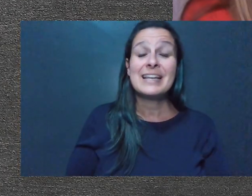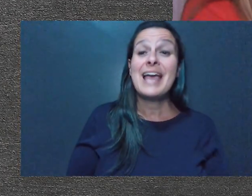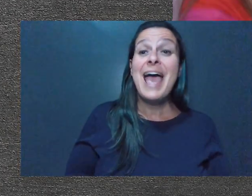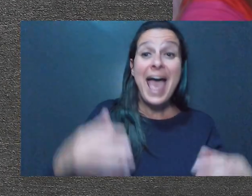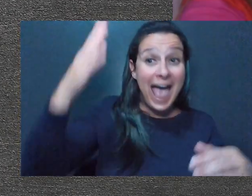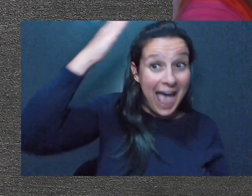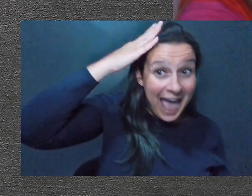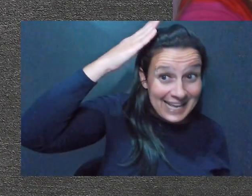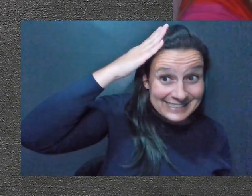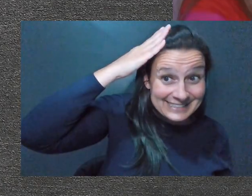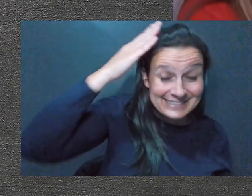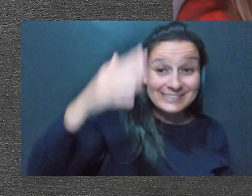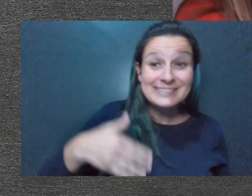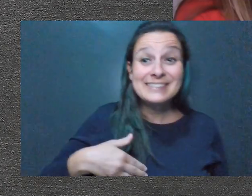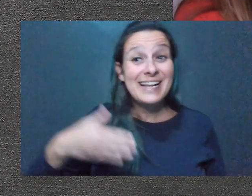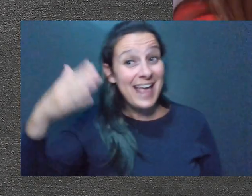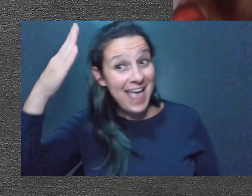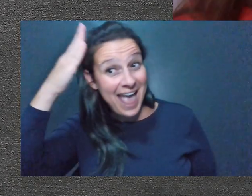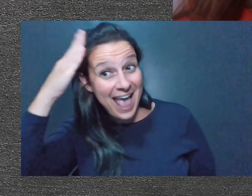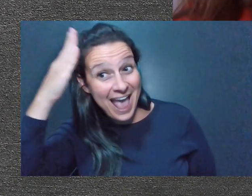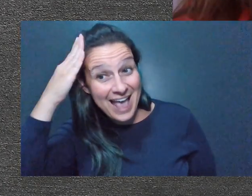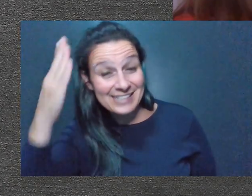Hat, hat.